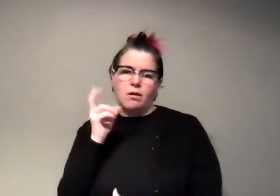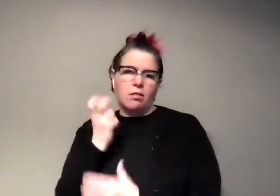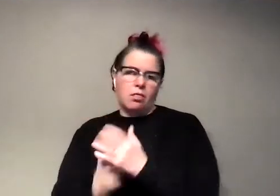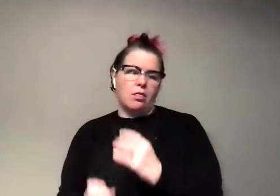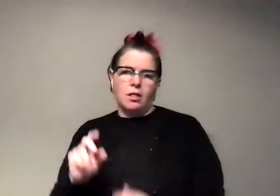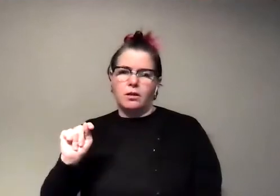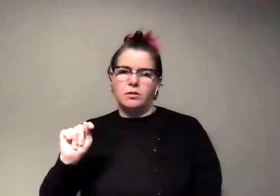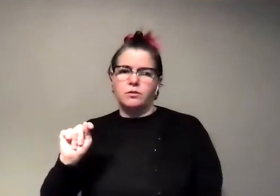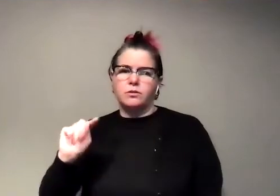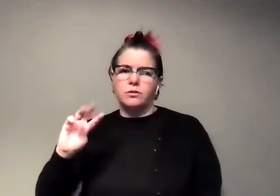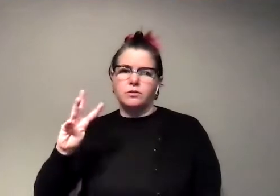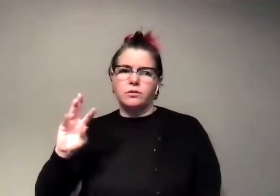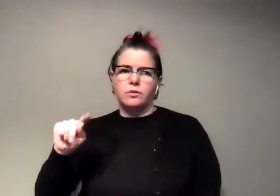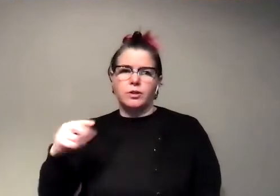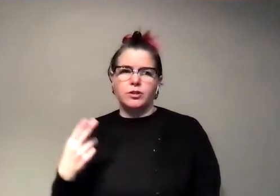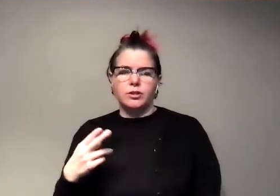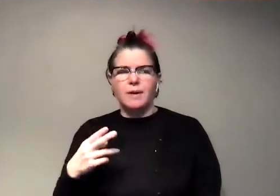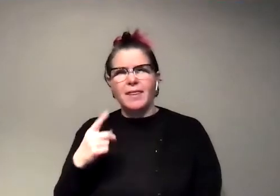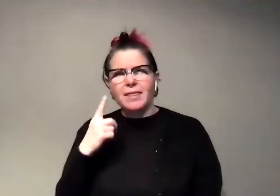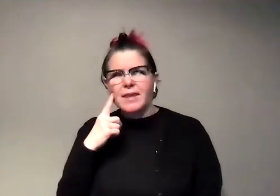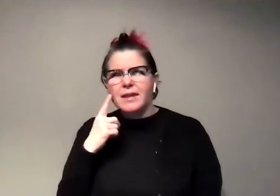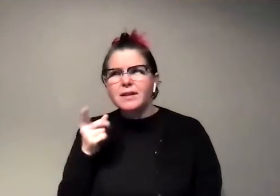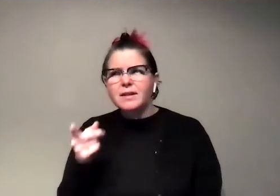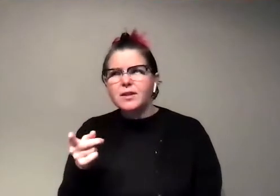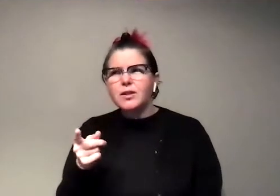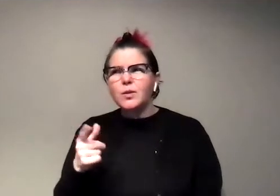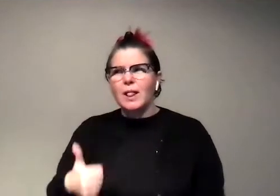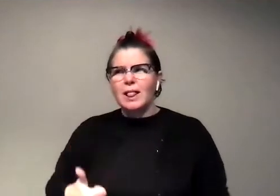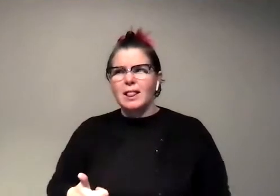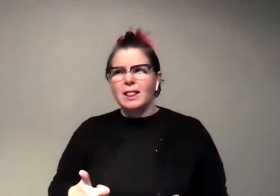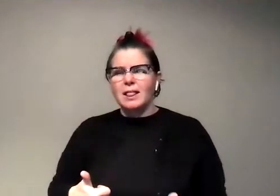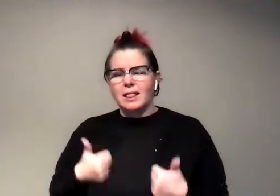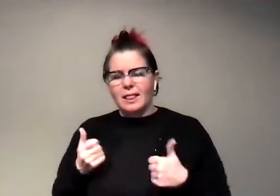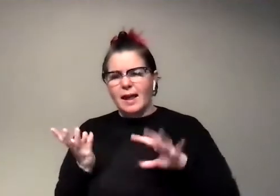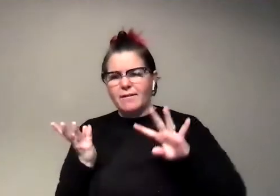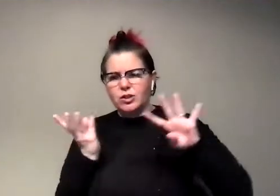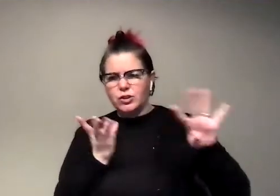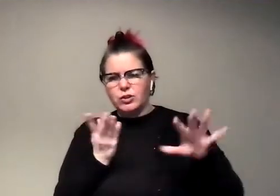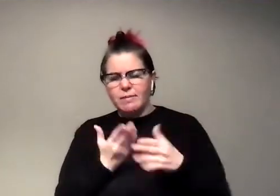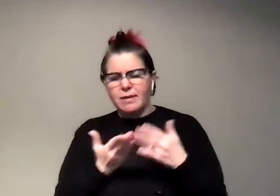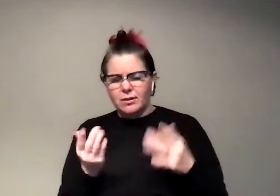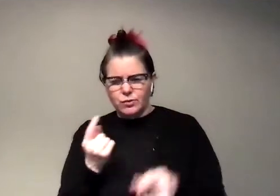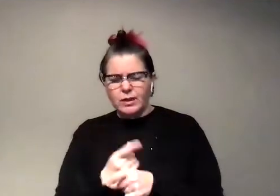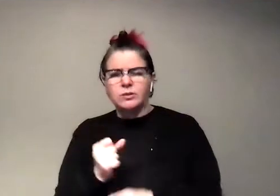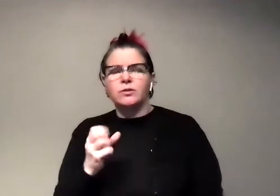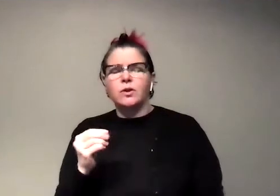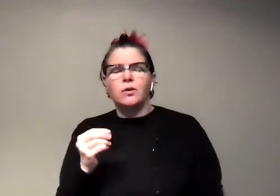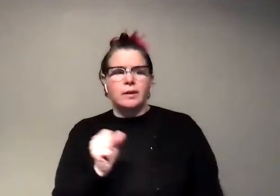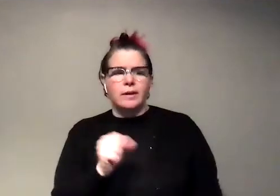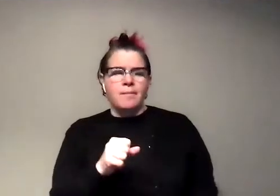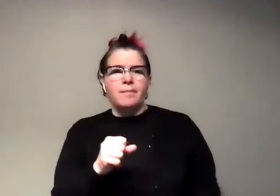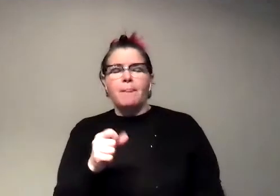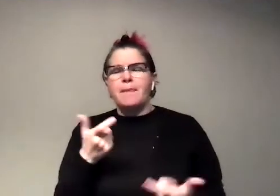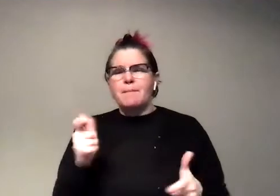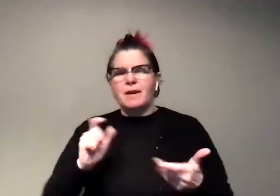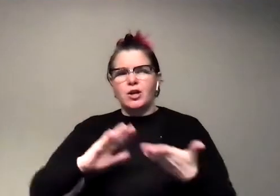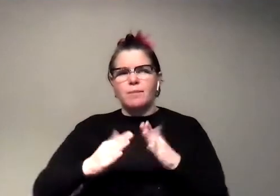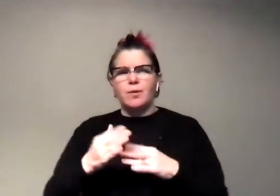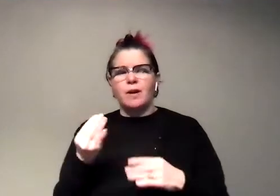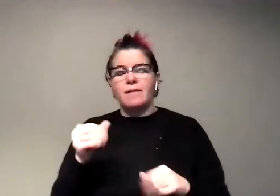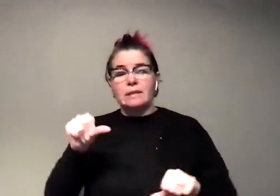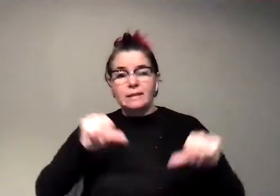Mhm. it's effectively like you can live stream stuff. And so Oh yeah. there's a big community there of science